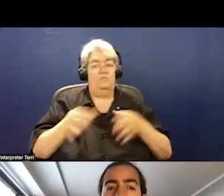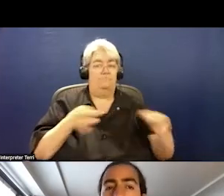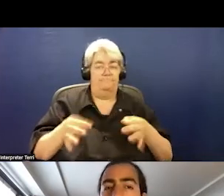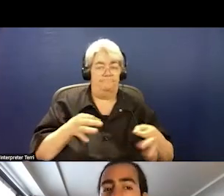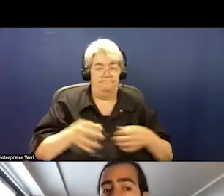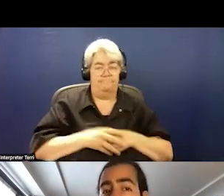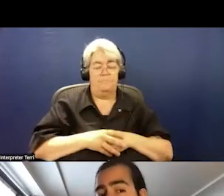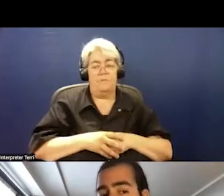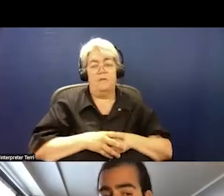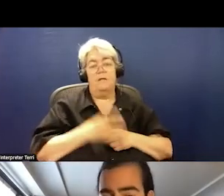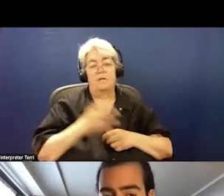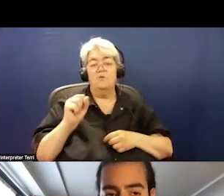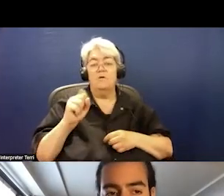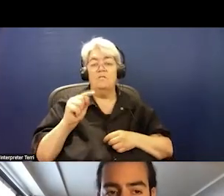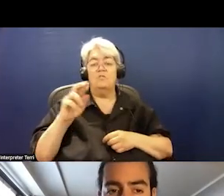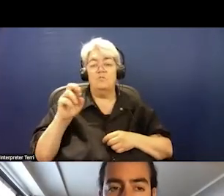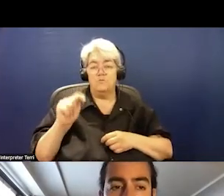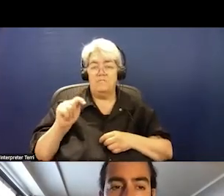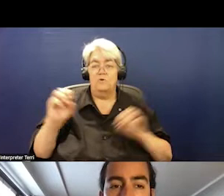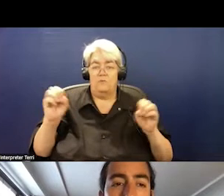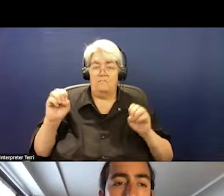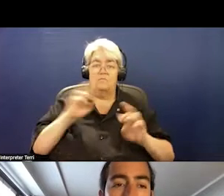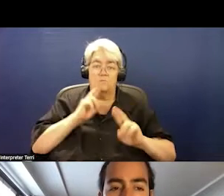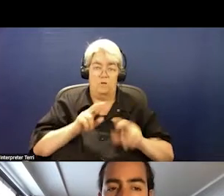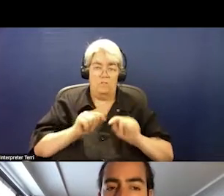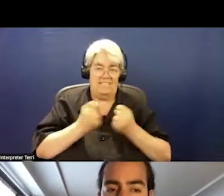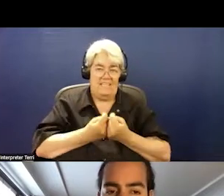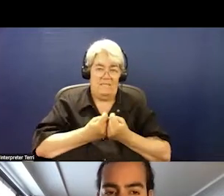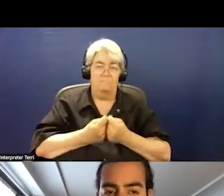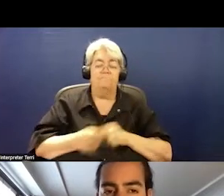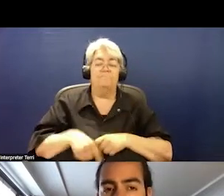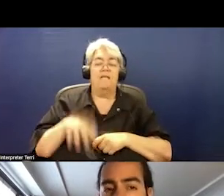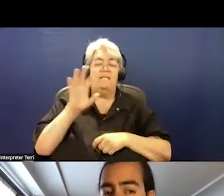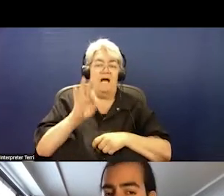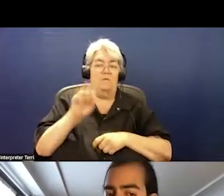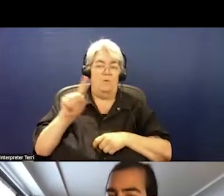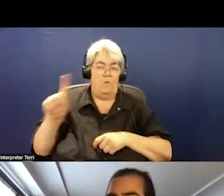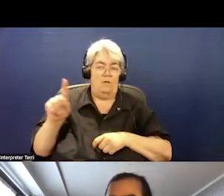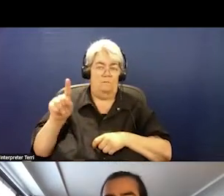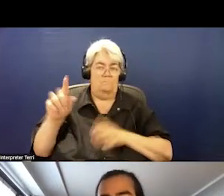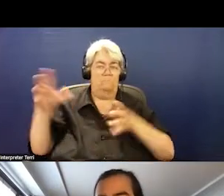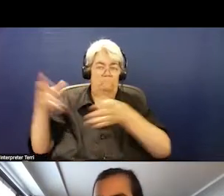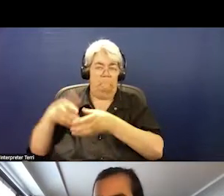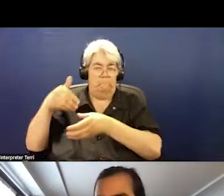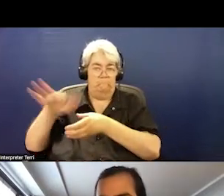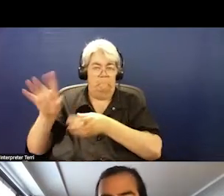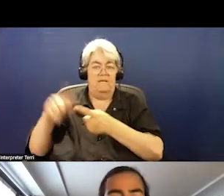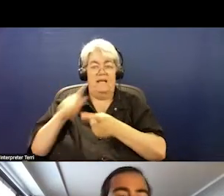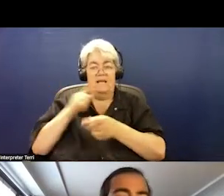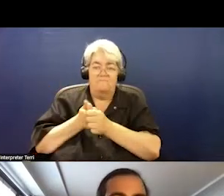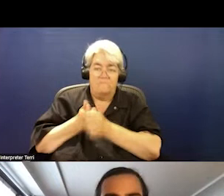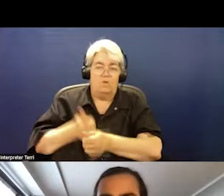So the Street Crisis Response Team in San Francisco is a 911 dispatched, neighborhood-based multidisciplinary